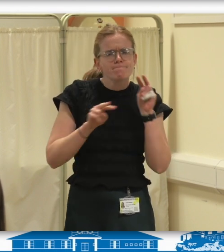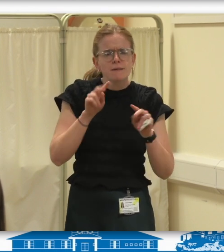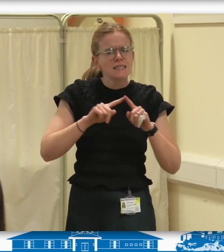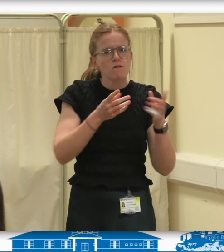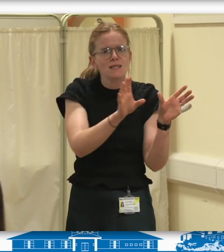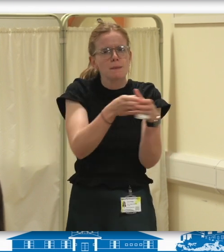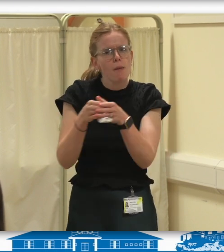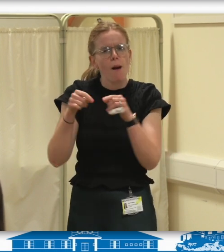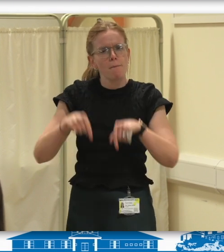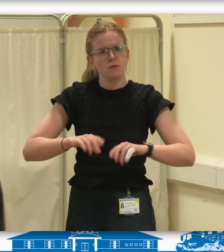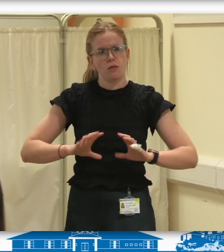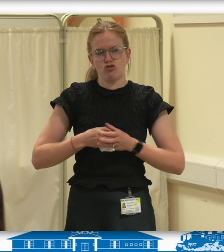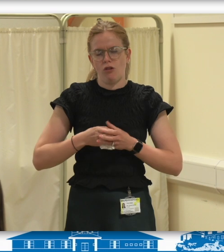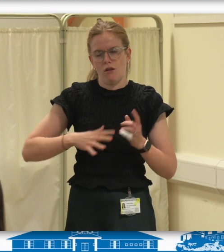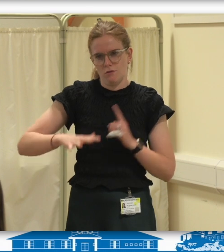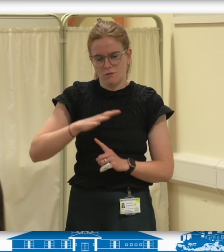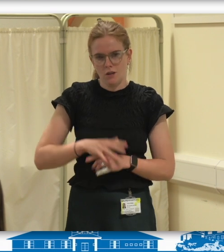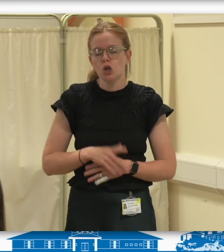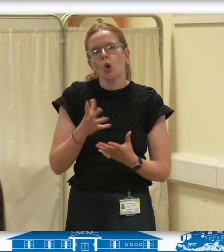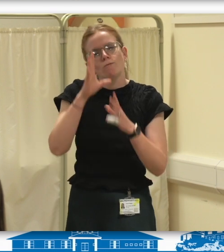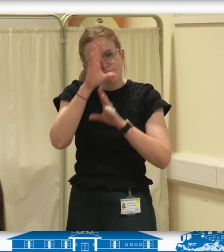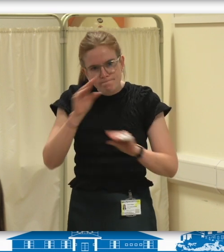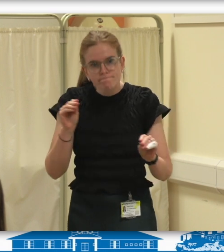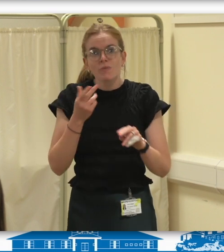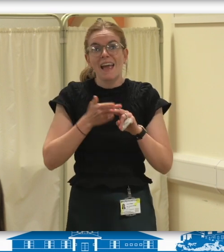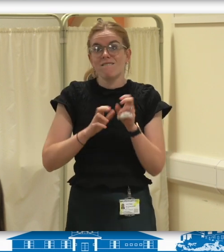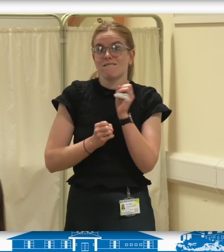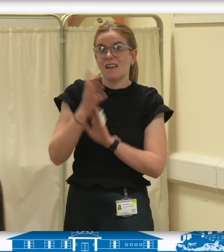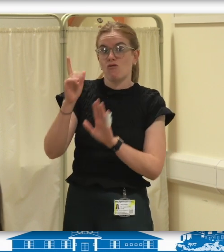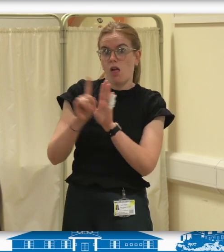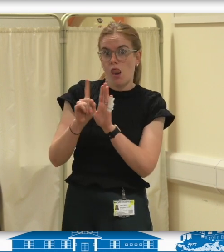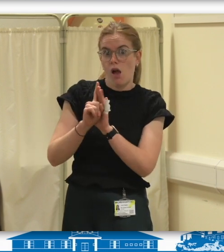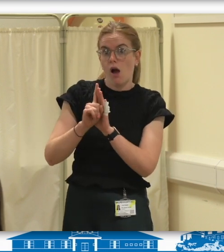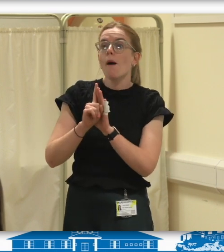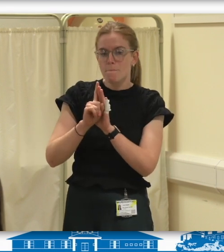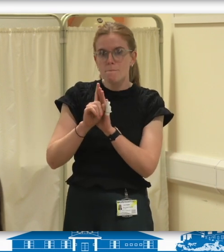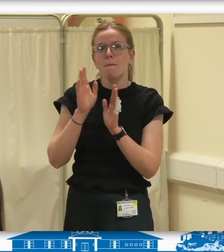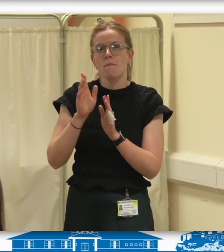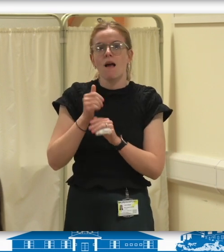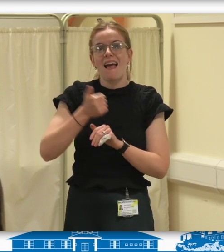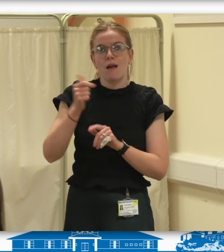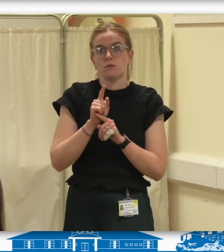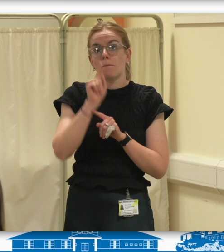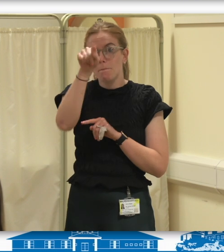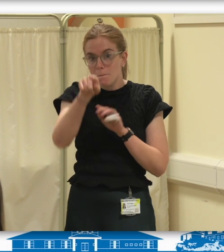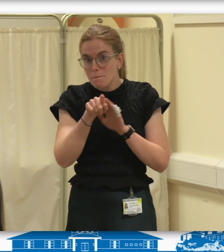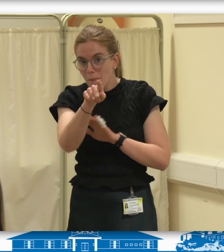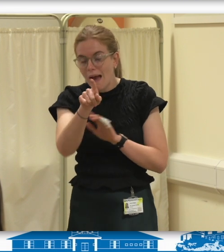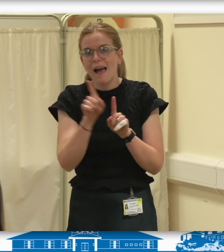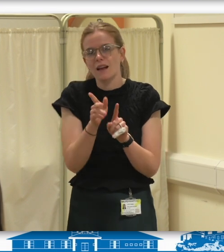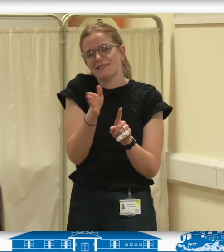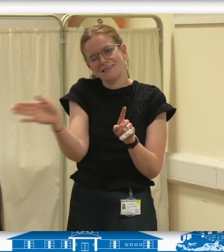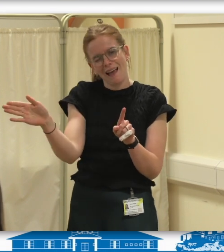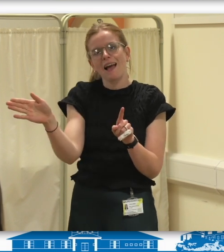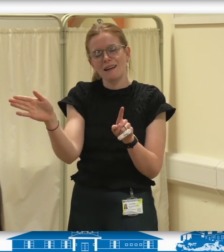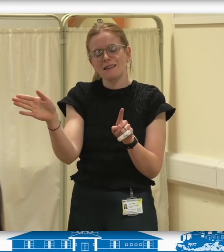Trust. Housekeeping first, in the event of a fire alarm sounding, the doors are at the side and the back of the room, just so you can escape